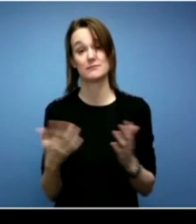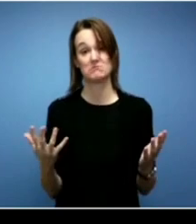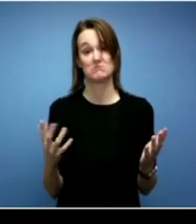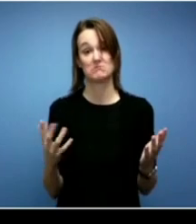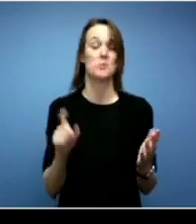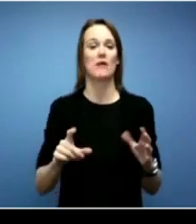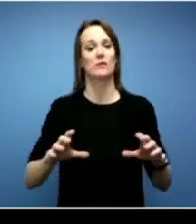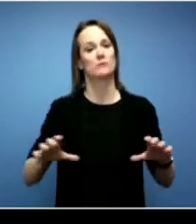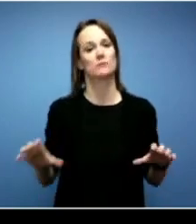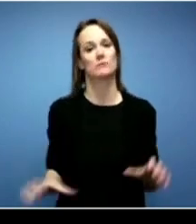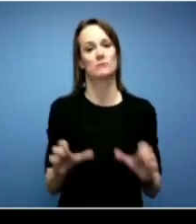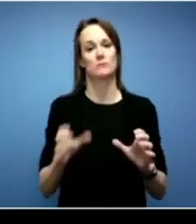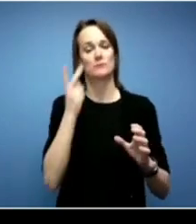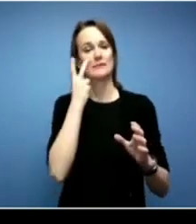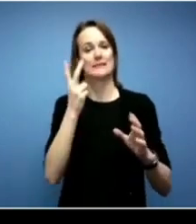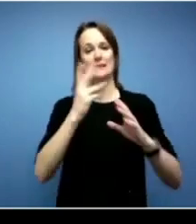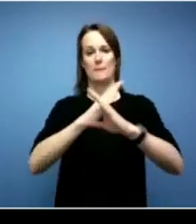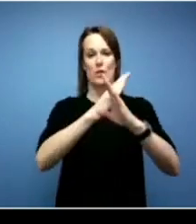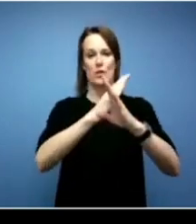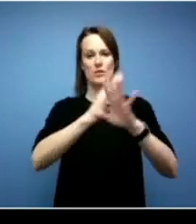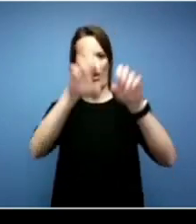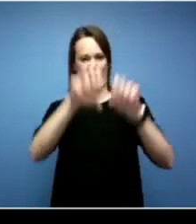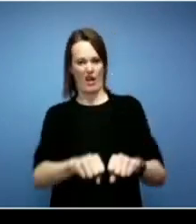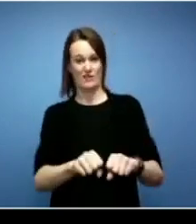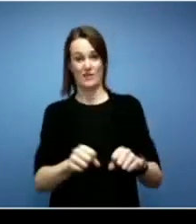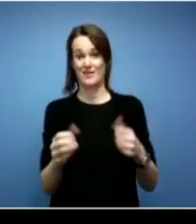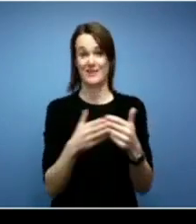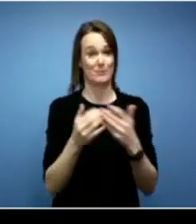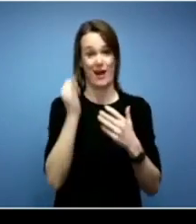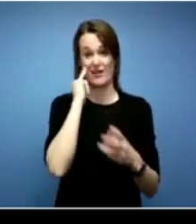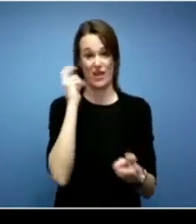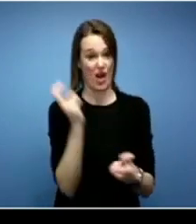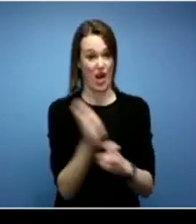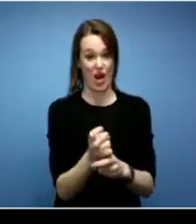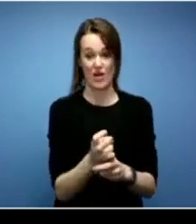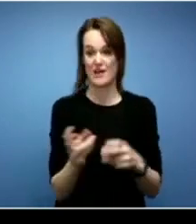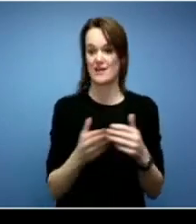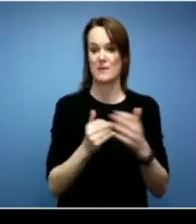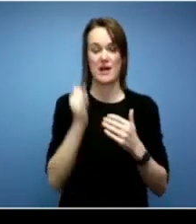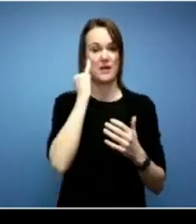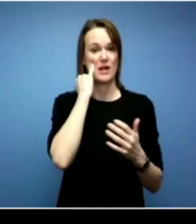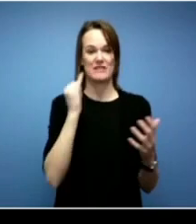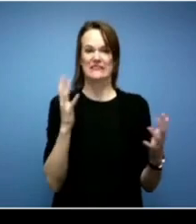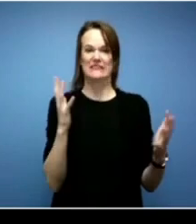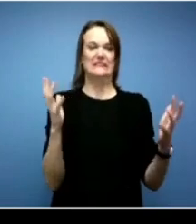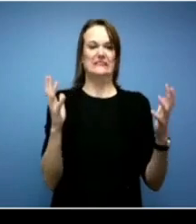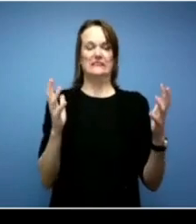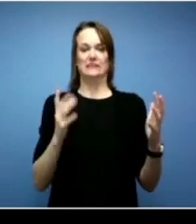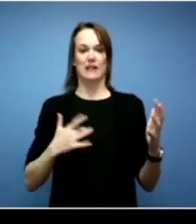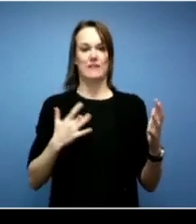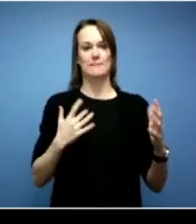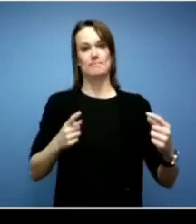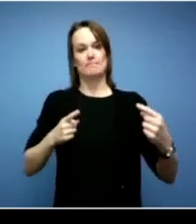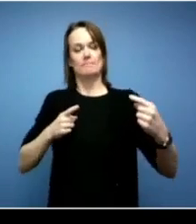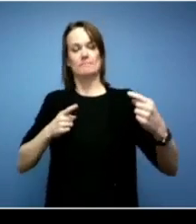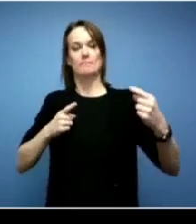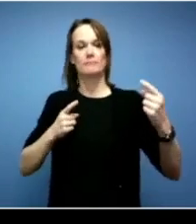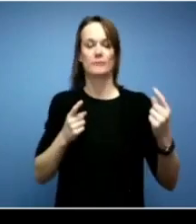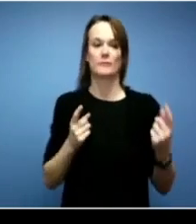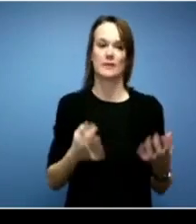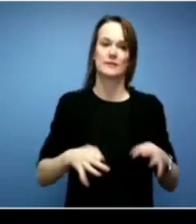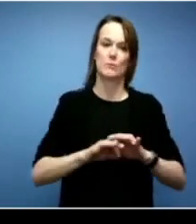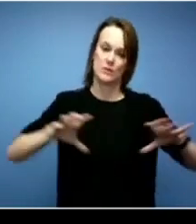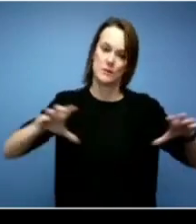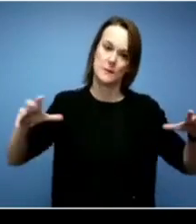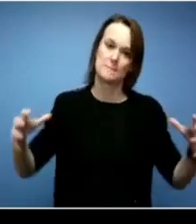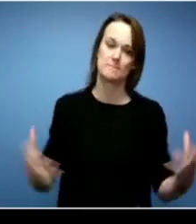break down barriers, even when that work is hard and hostile, to ensure we stand together in pursuit of systemic change.